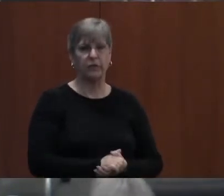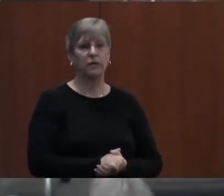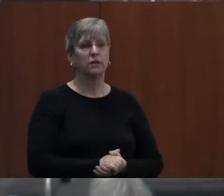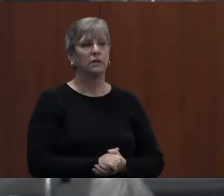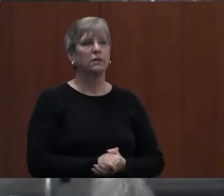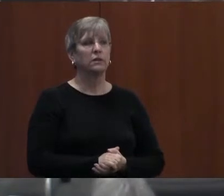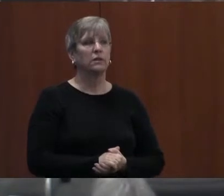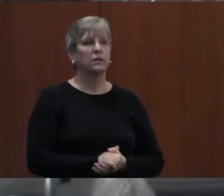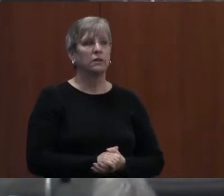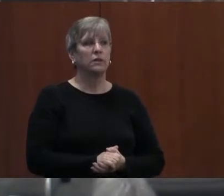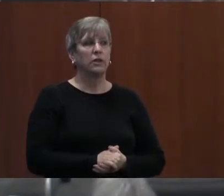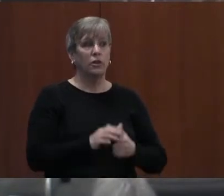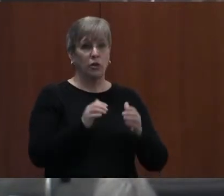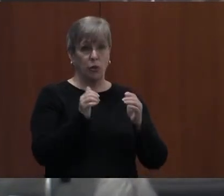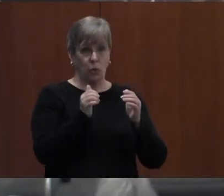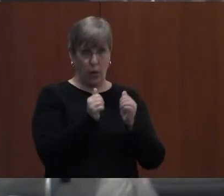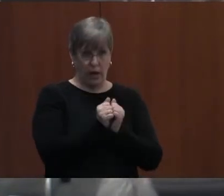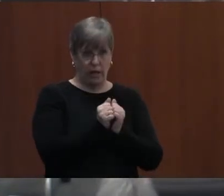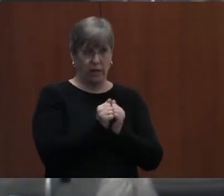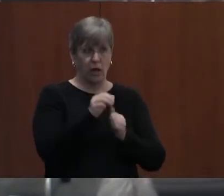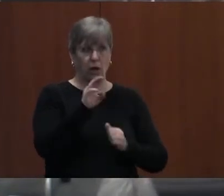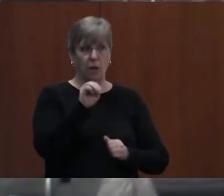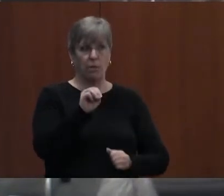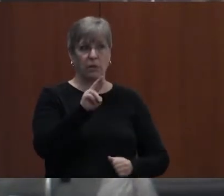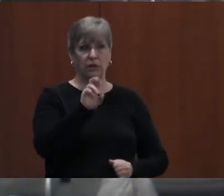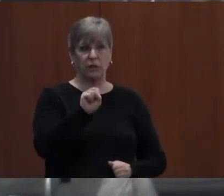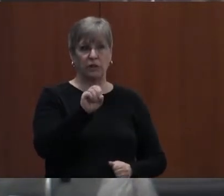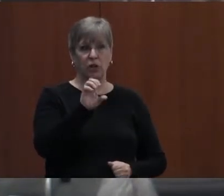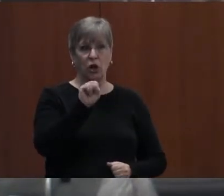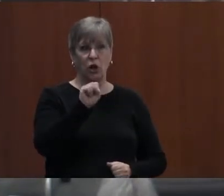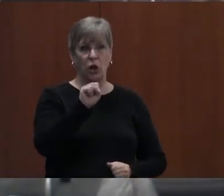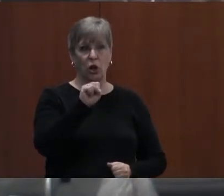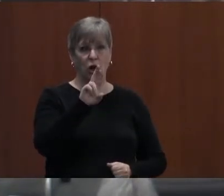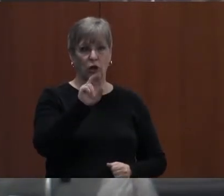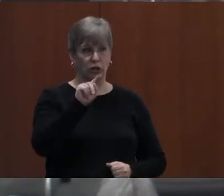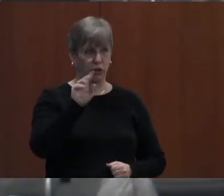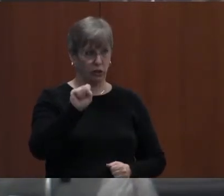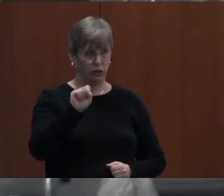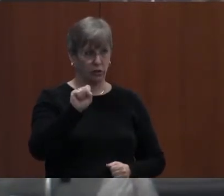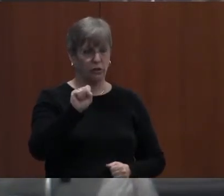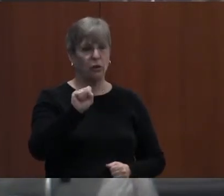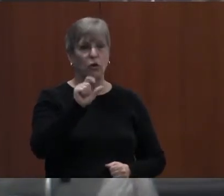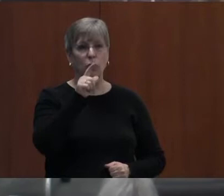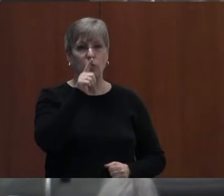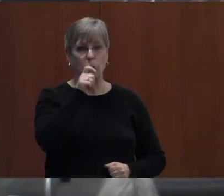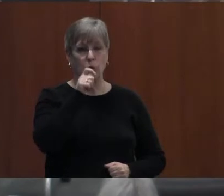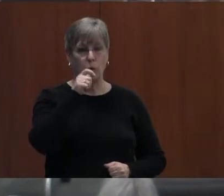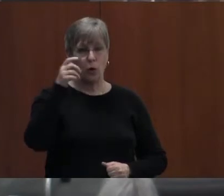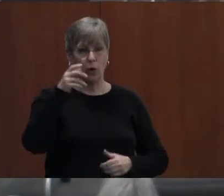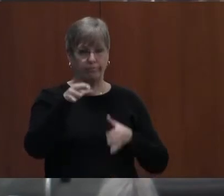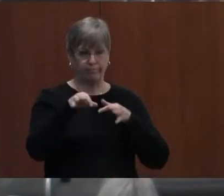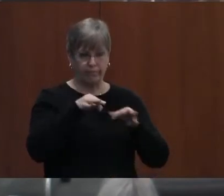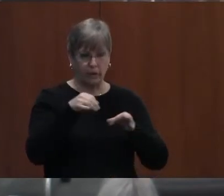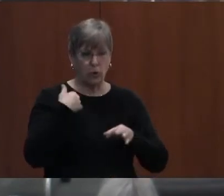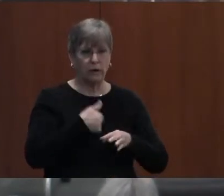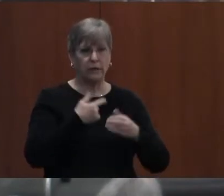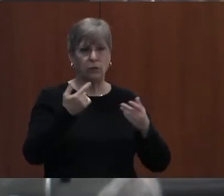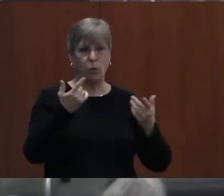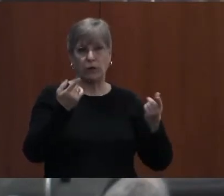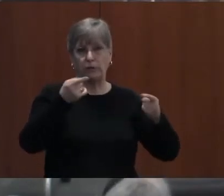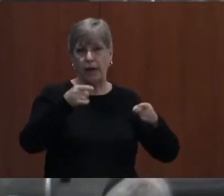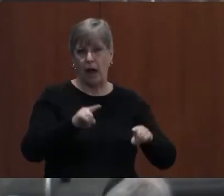she's, along with Mrs. Ersprung, will be briefing us on the happenings in